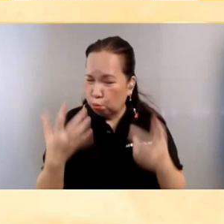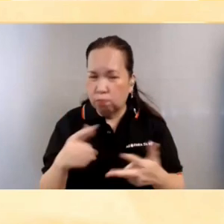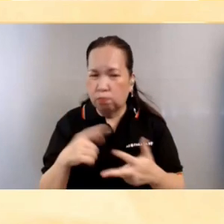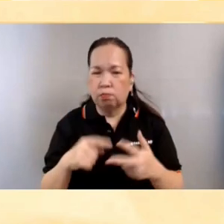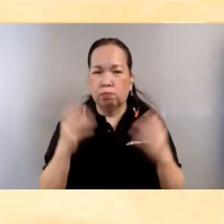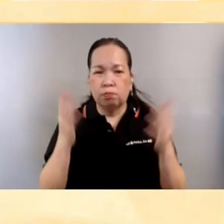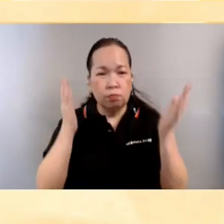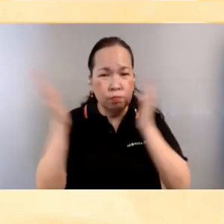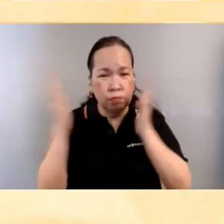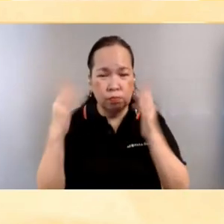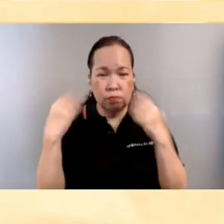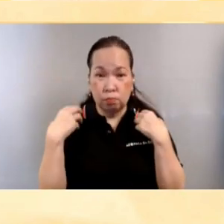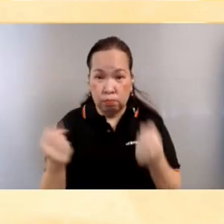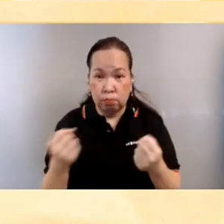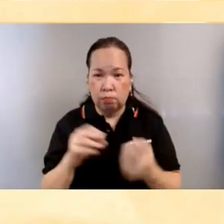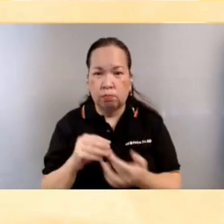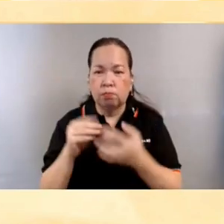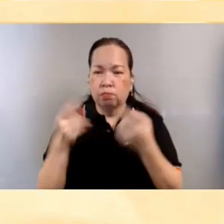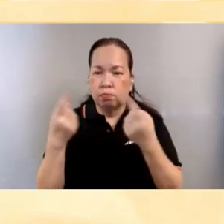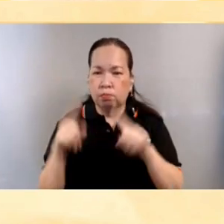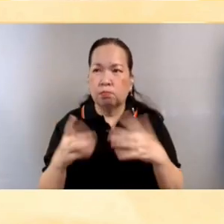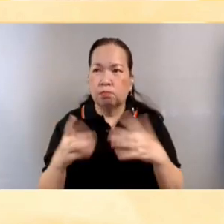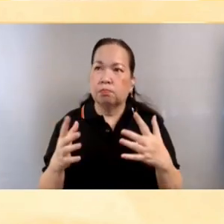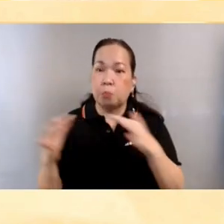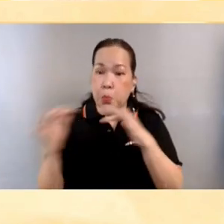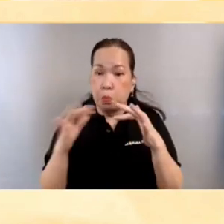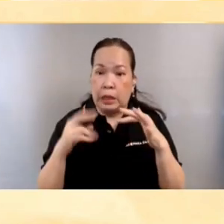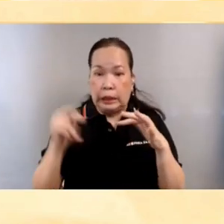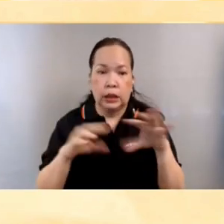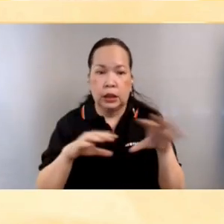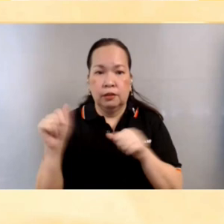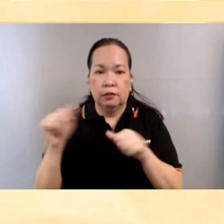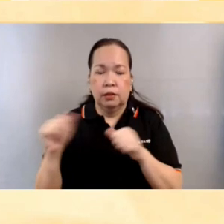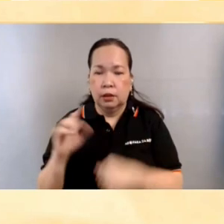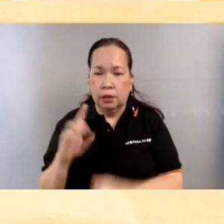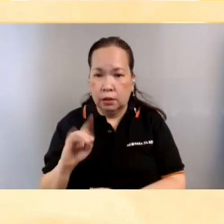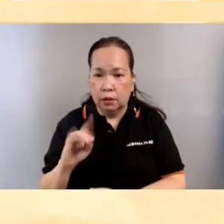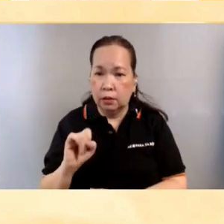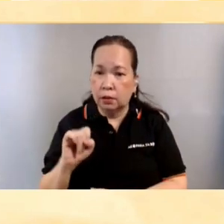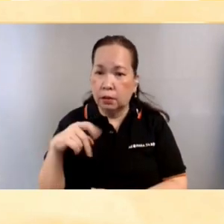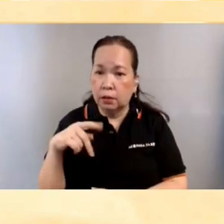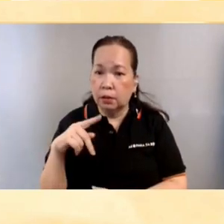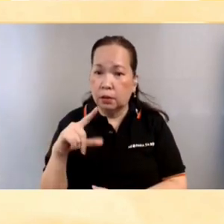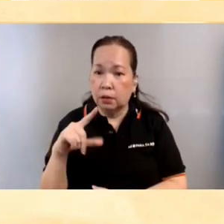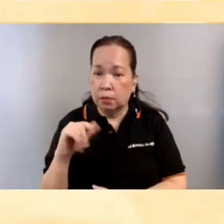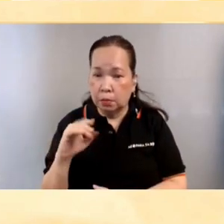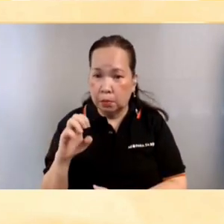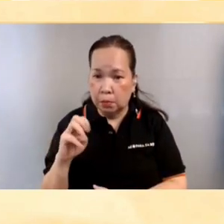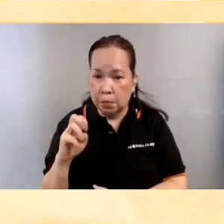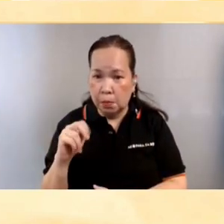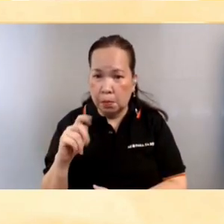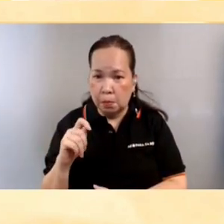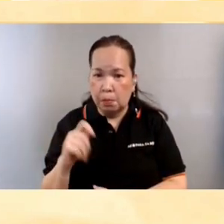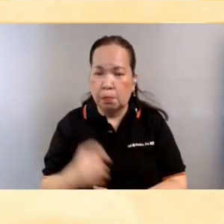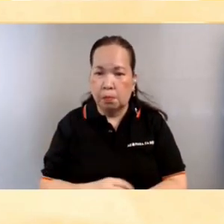especially in times of displacement. This is based on a study done by the PSA BARM, Full